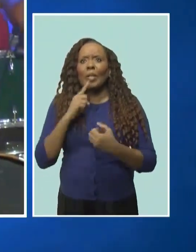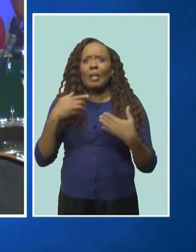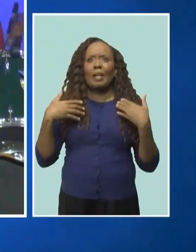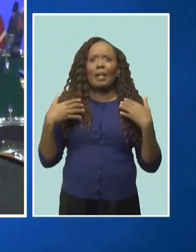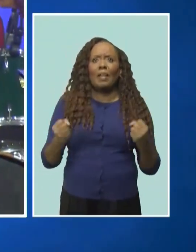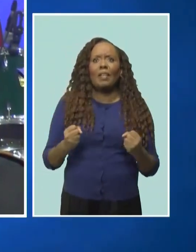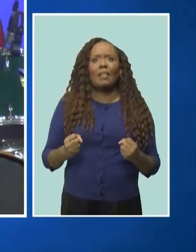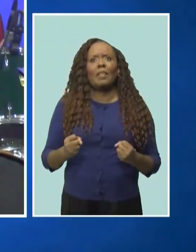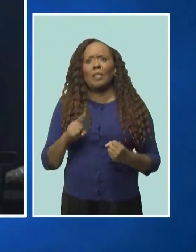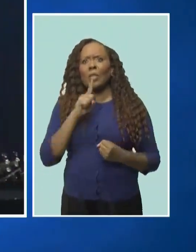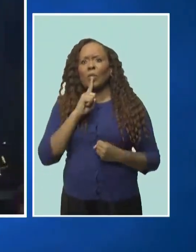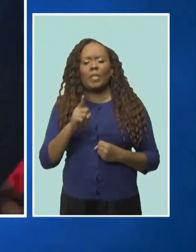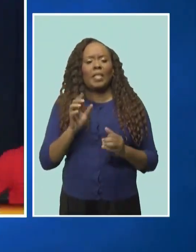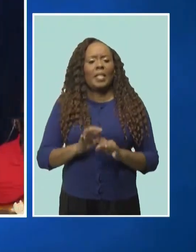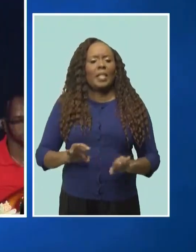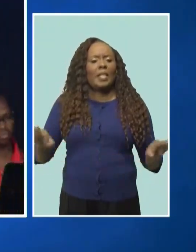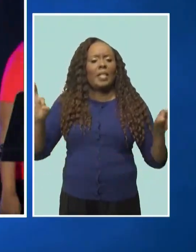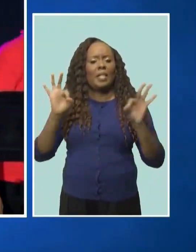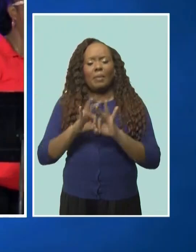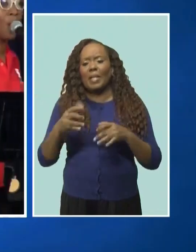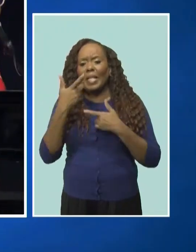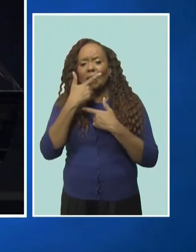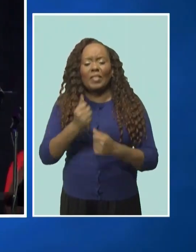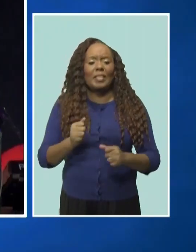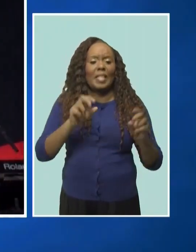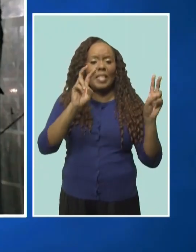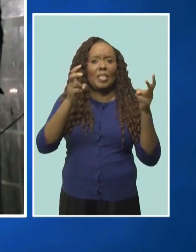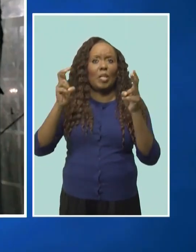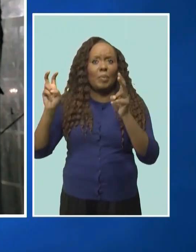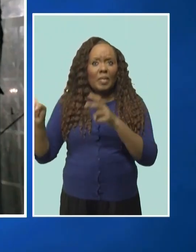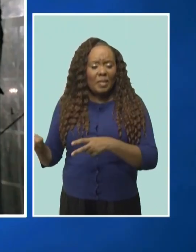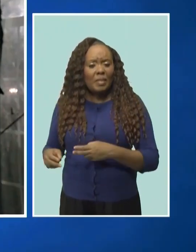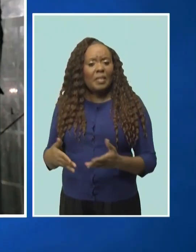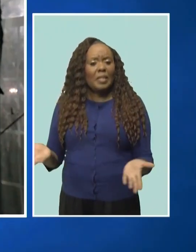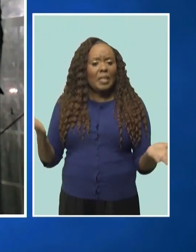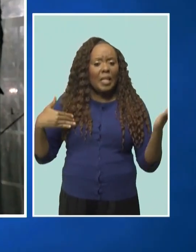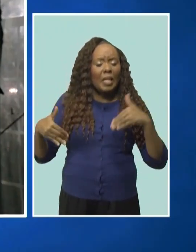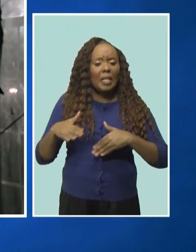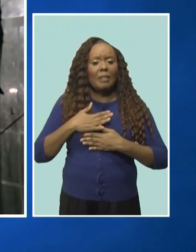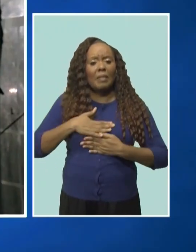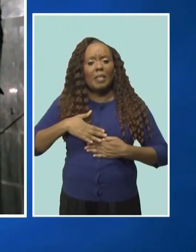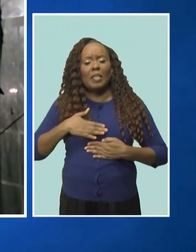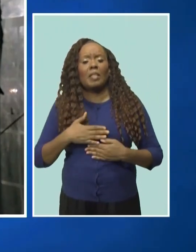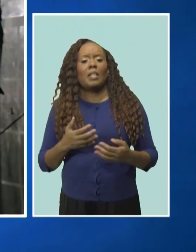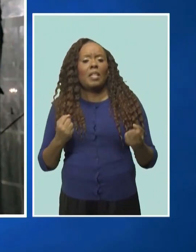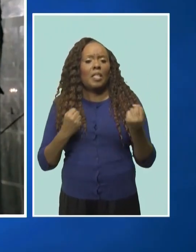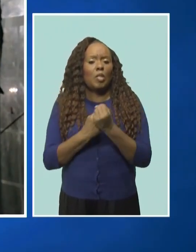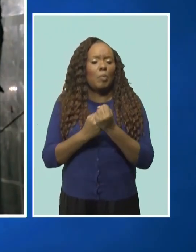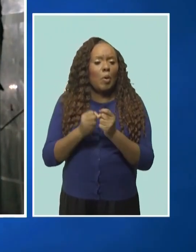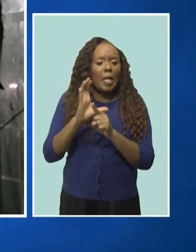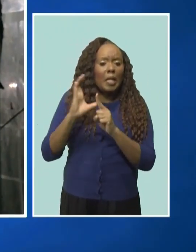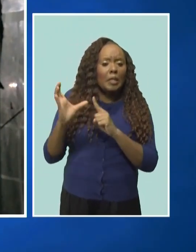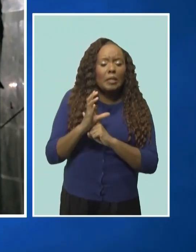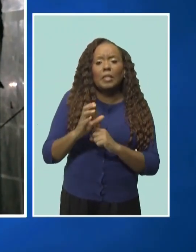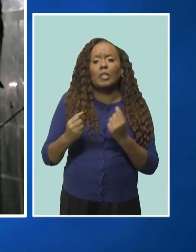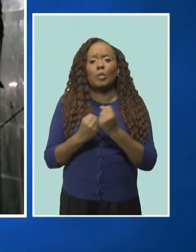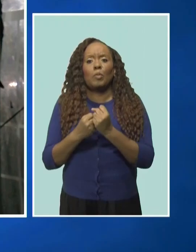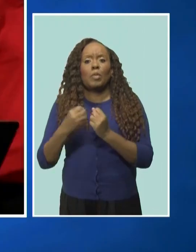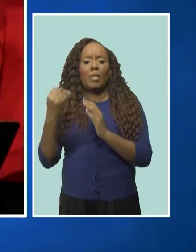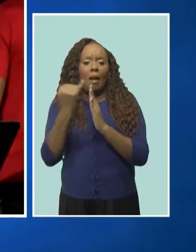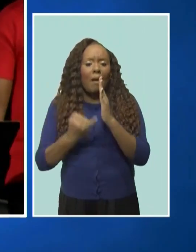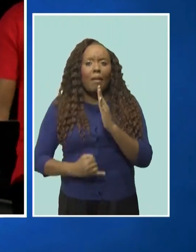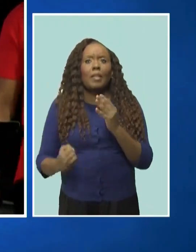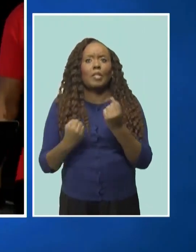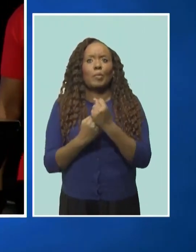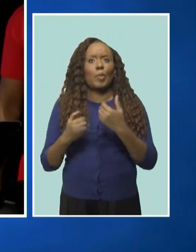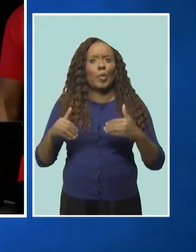have topics that will interest every single person that is listening. So come out and enjoy and support culture, support the arts, support the